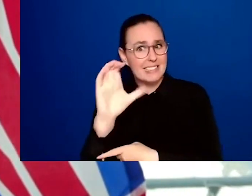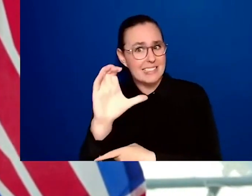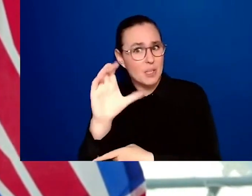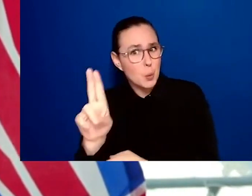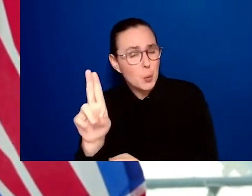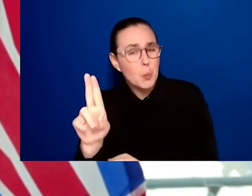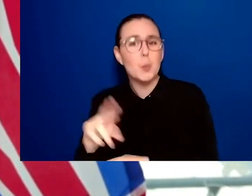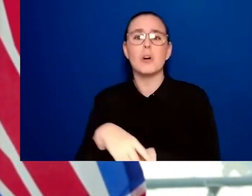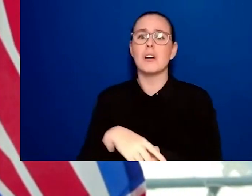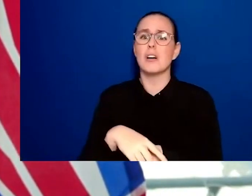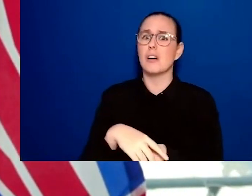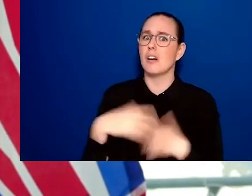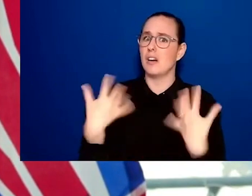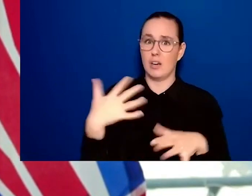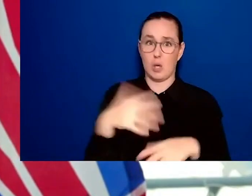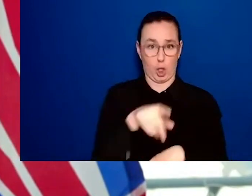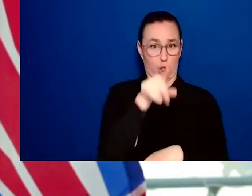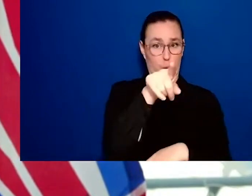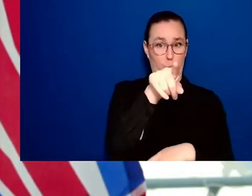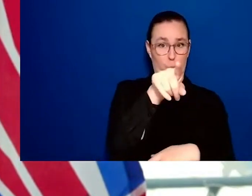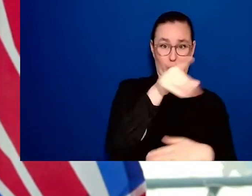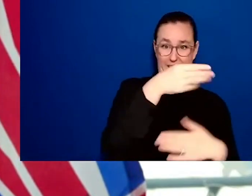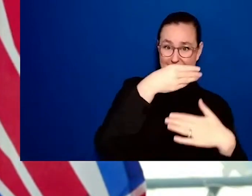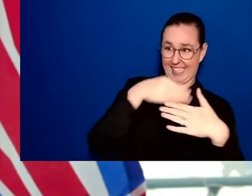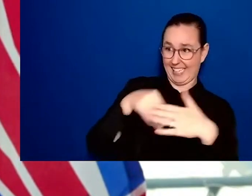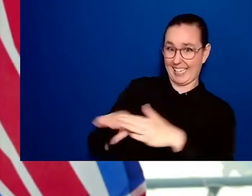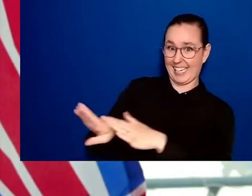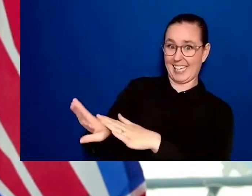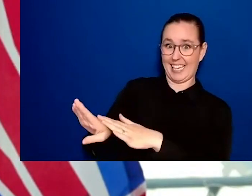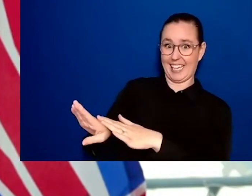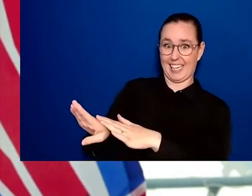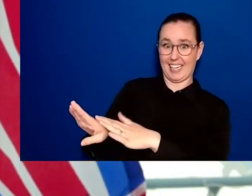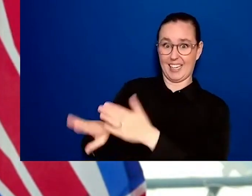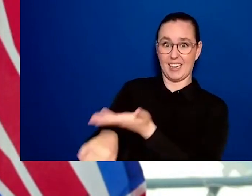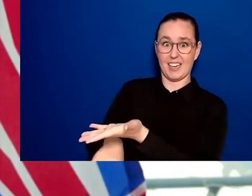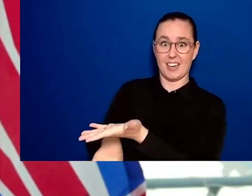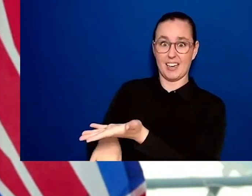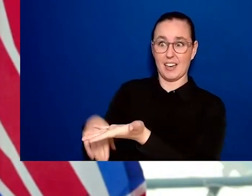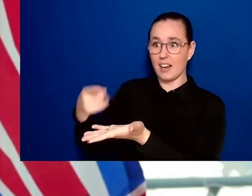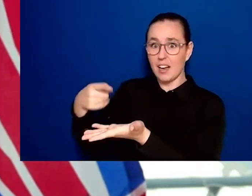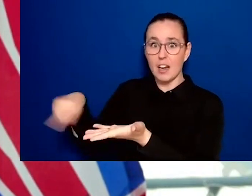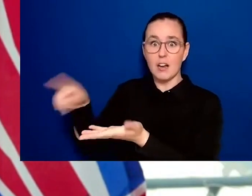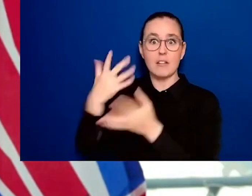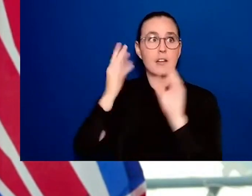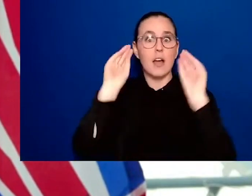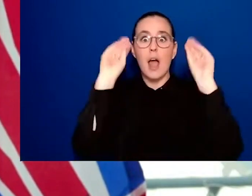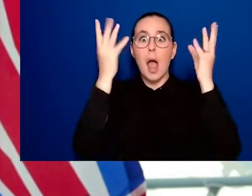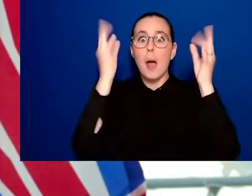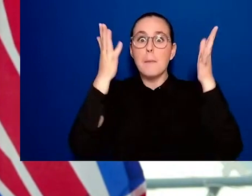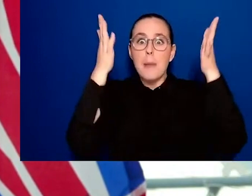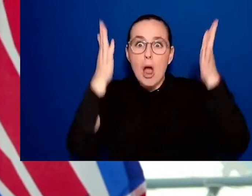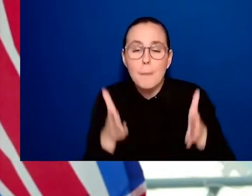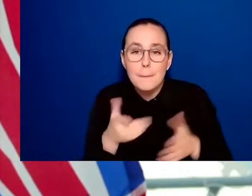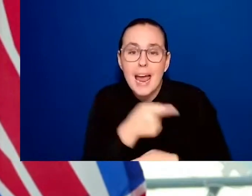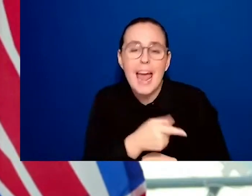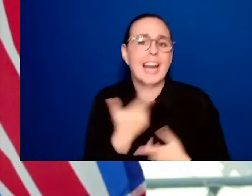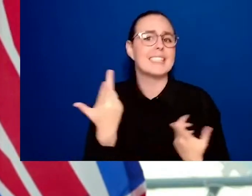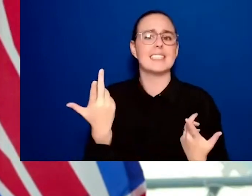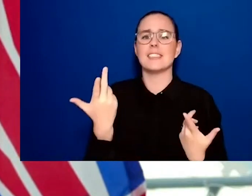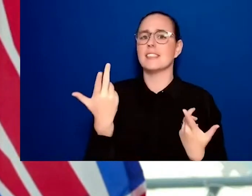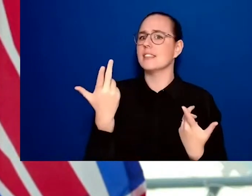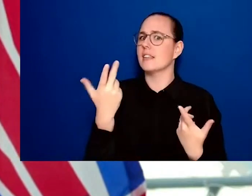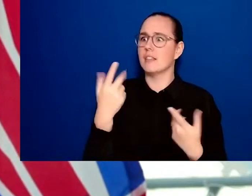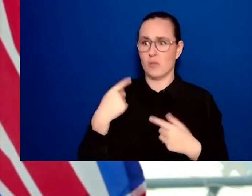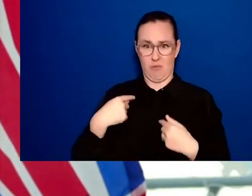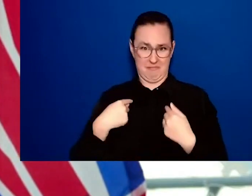that are greeting you at the door, our paramedics, our public health teams that I talk to every single day. My